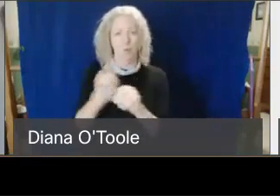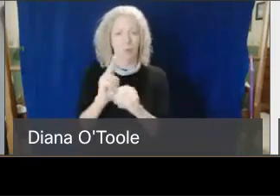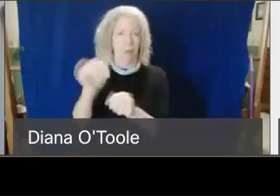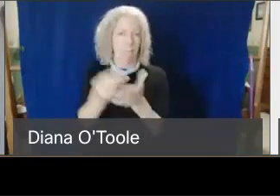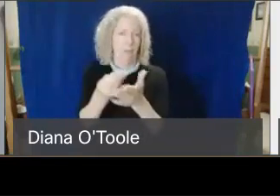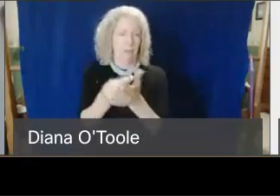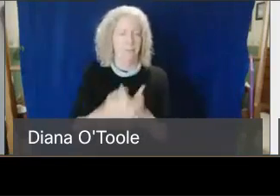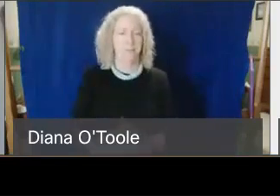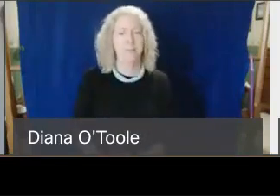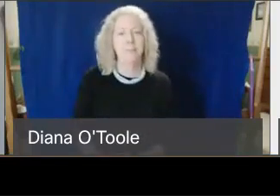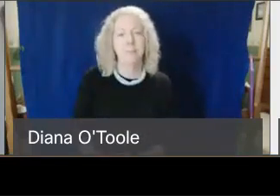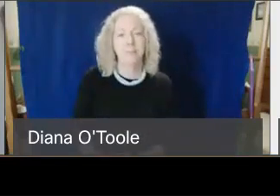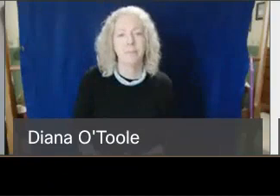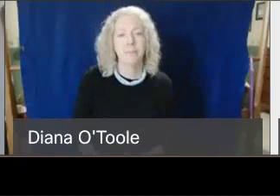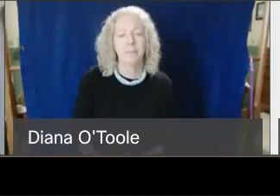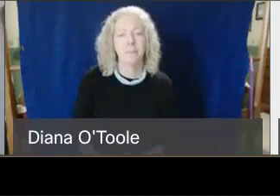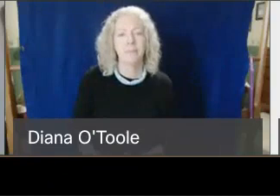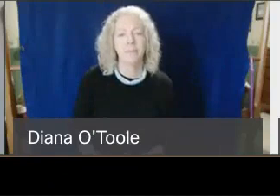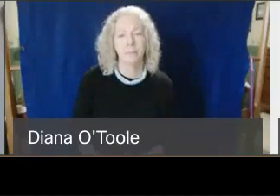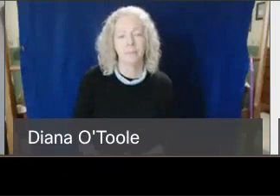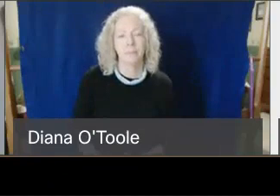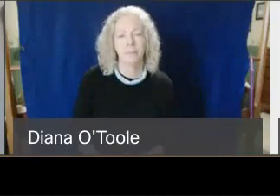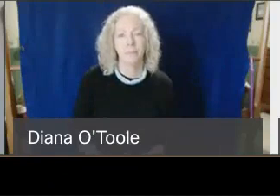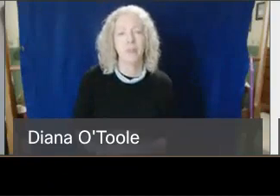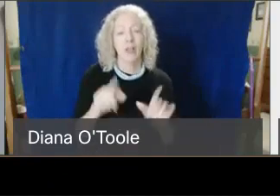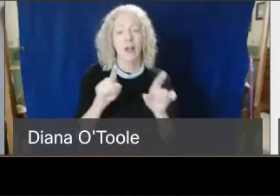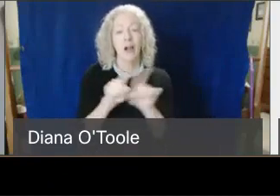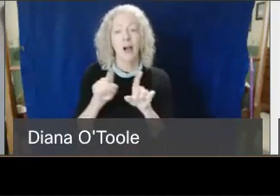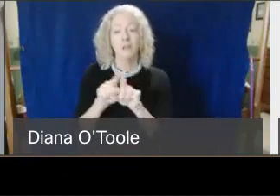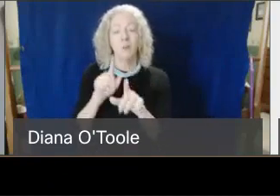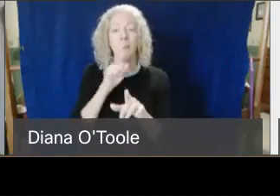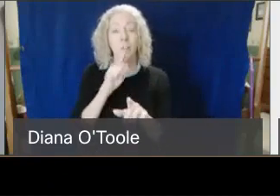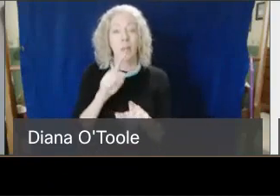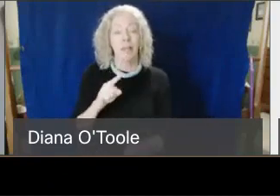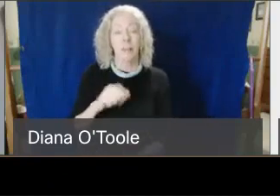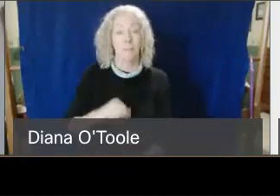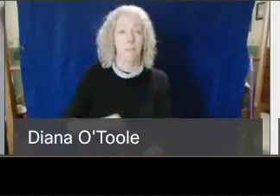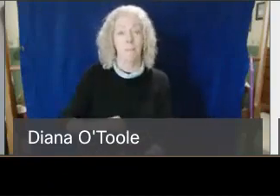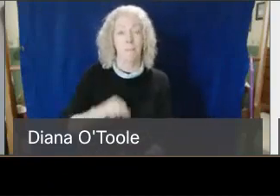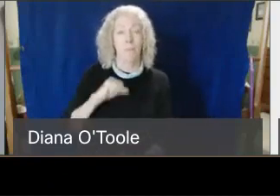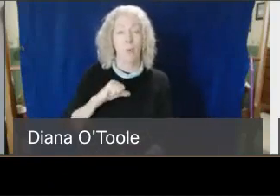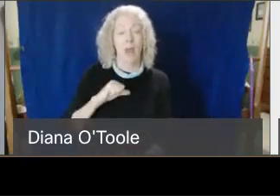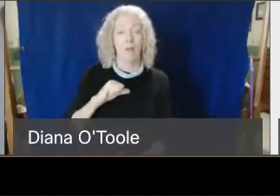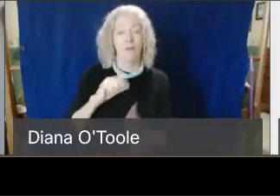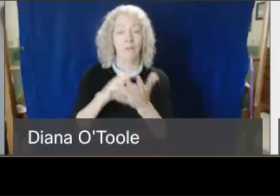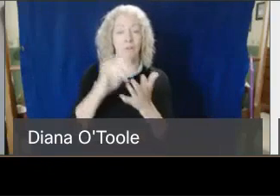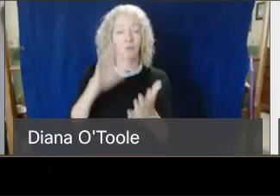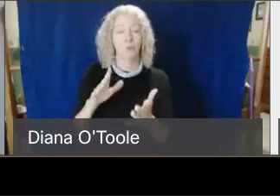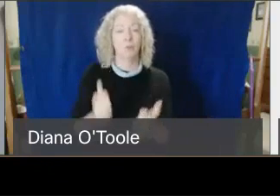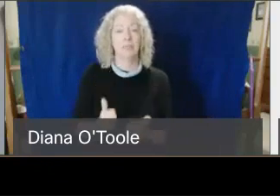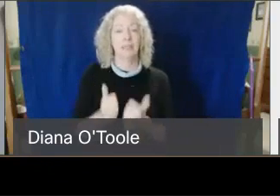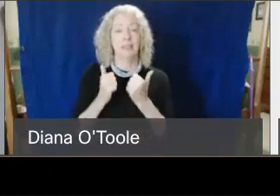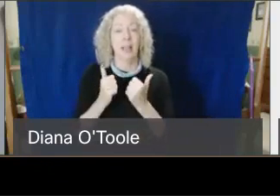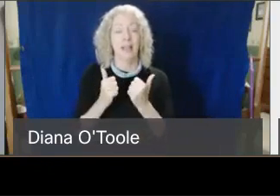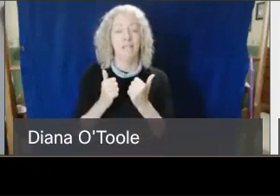I wanted to mention too that I'm really proud of the institution and student life and our support